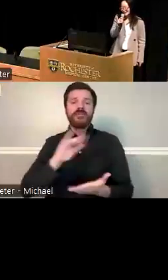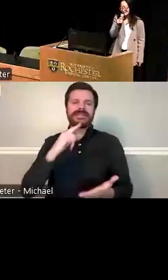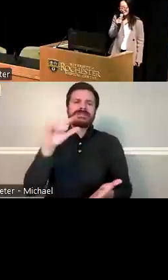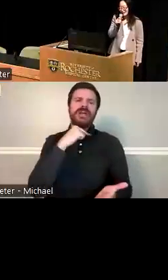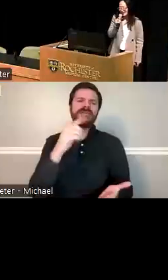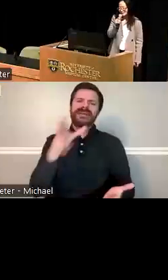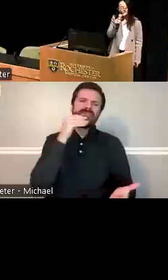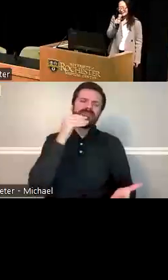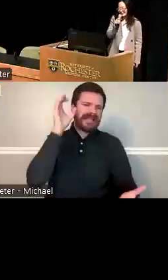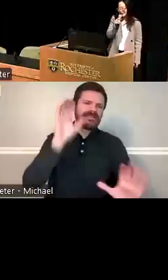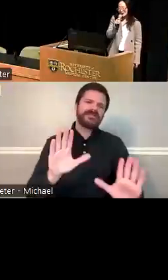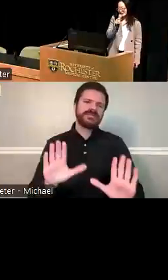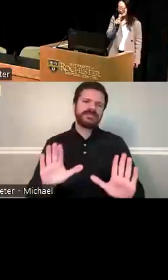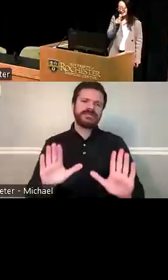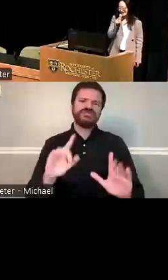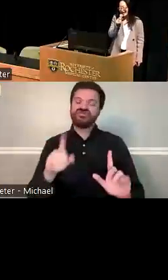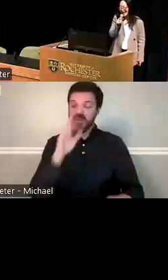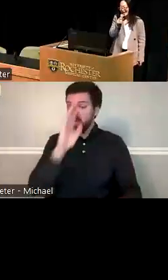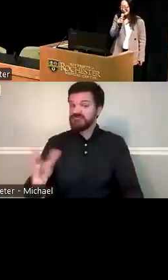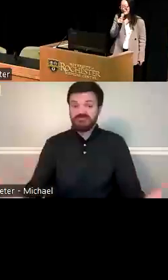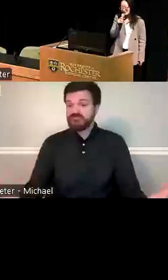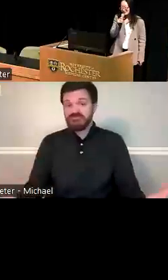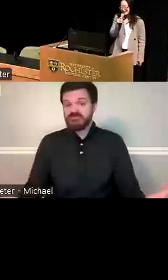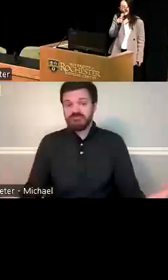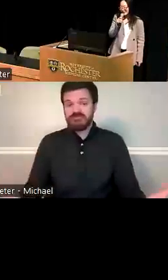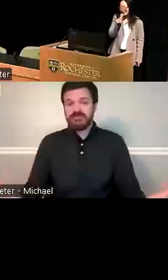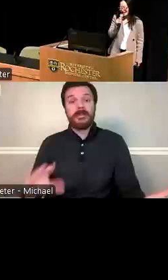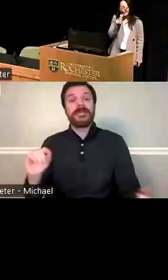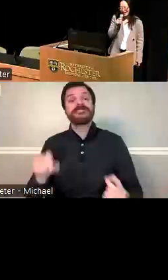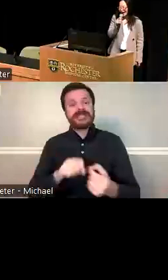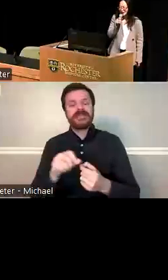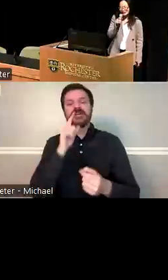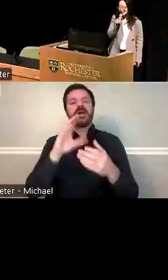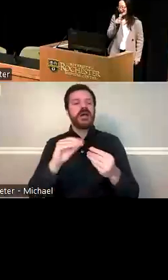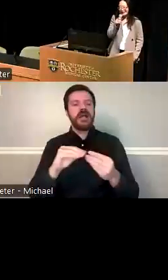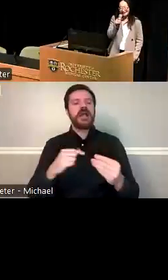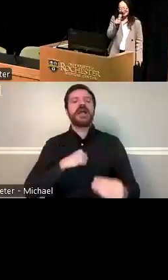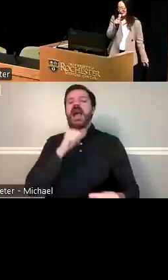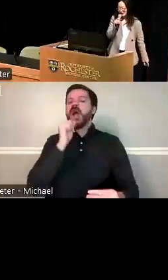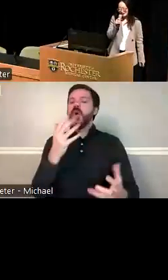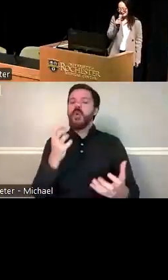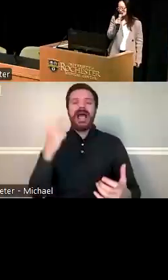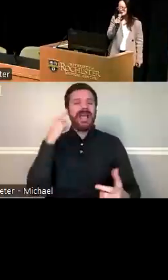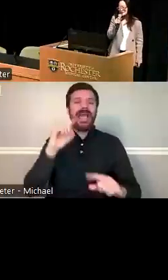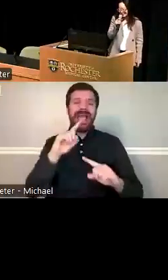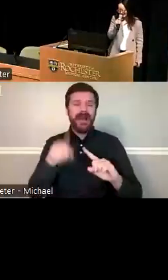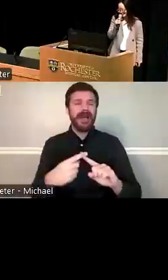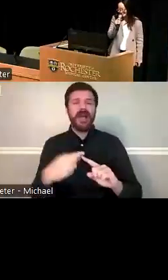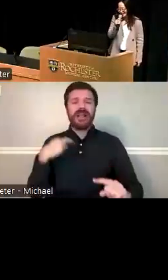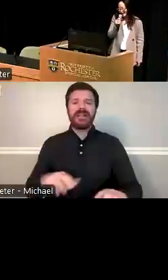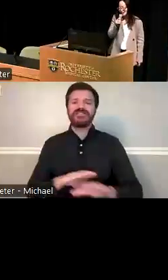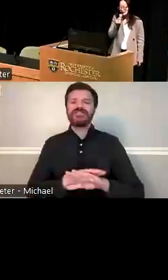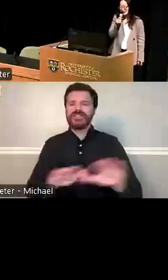up and listen, and be just that blunt about it. And specifically, they will say, I don't want to hear anything about religion, just